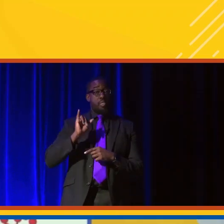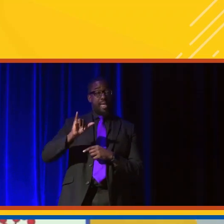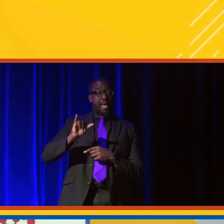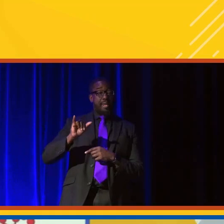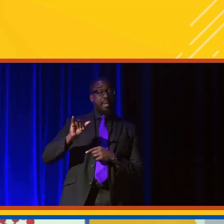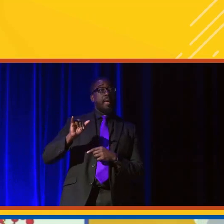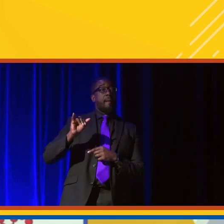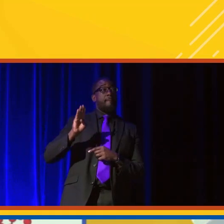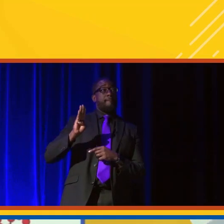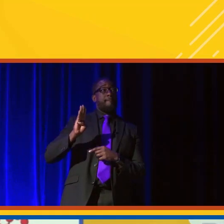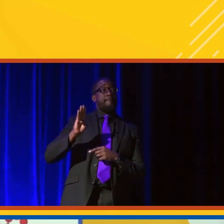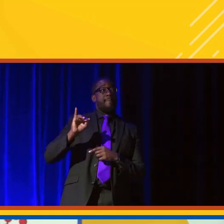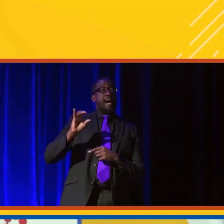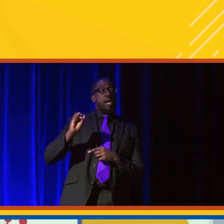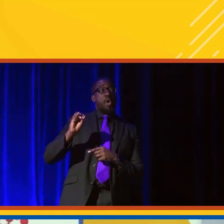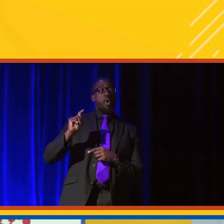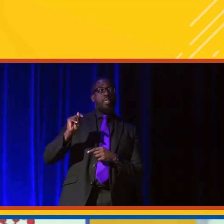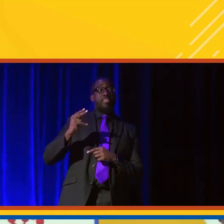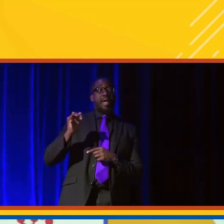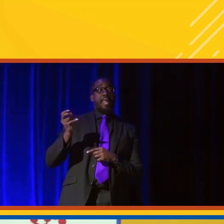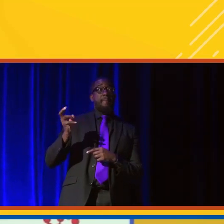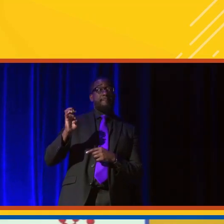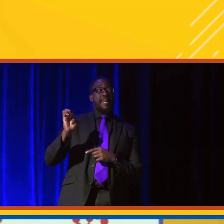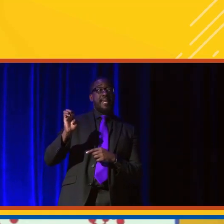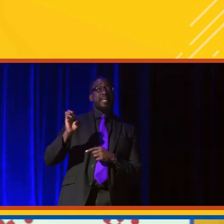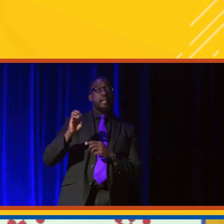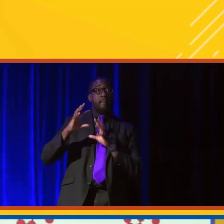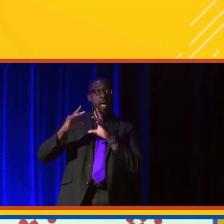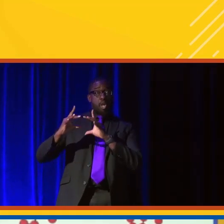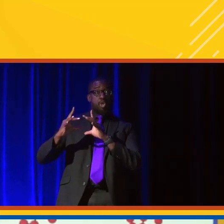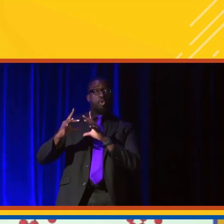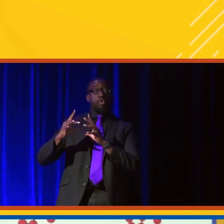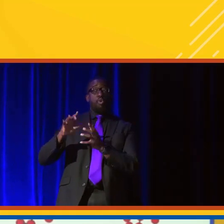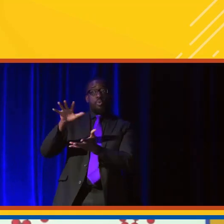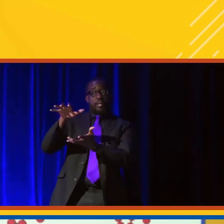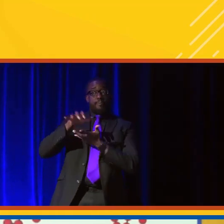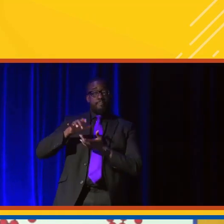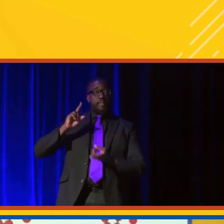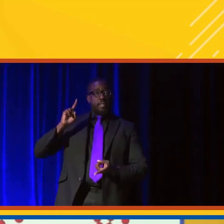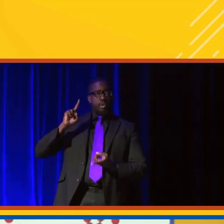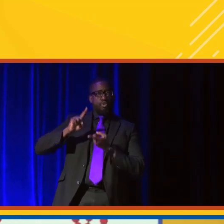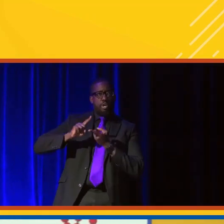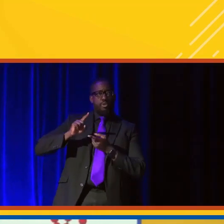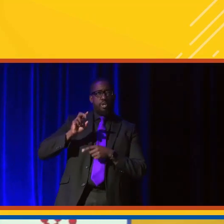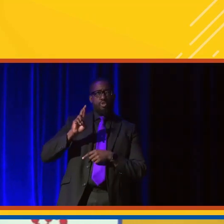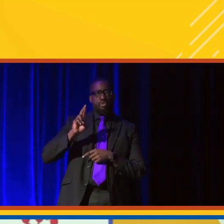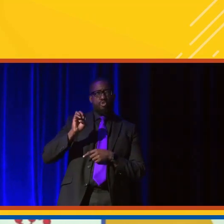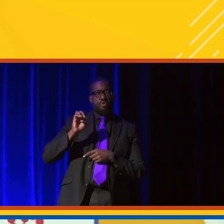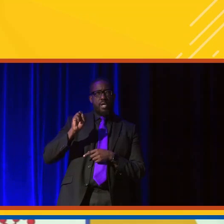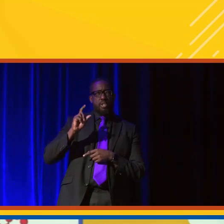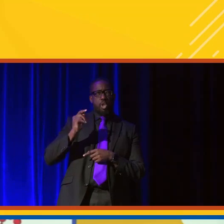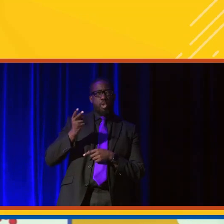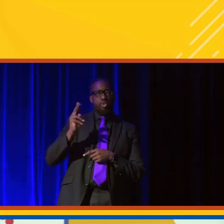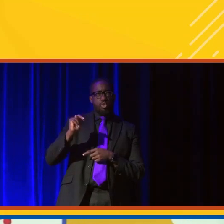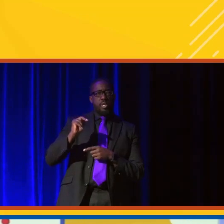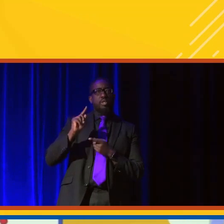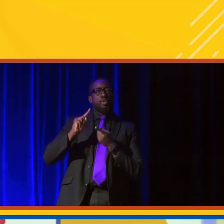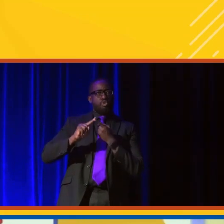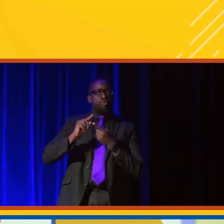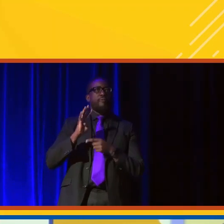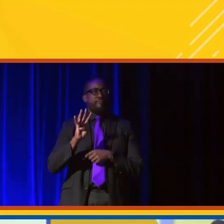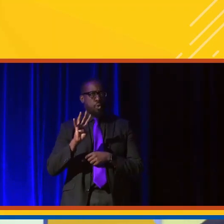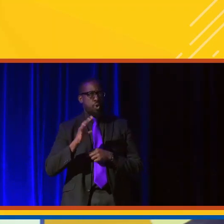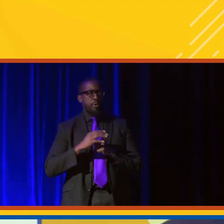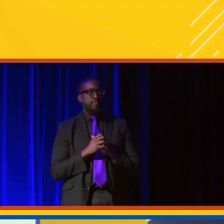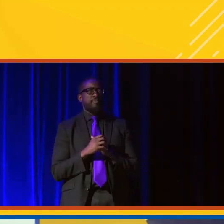We start with a bunch of coarse-grained beads, and then we basically decrease the resolution all the way down to just 4 beads. As you're